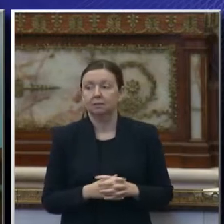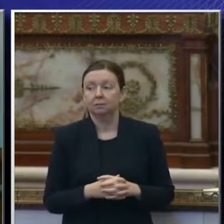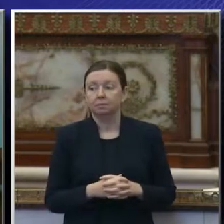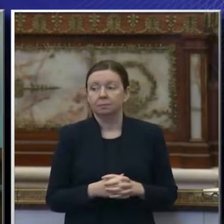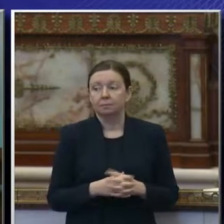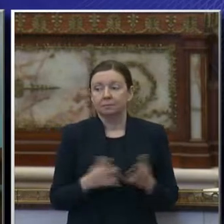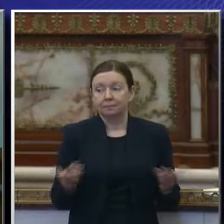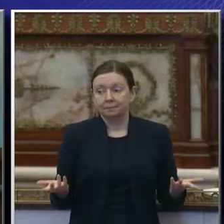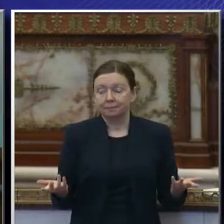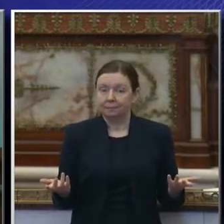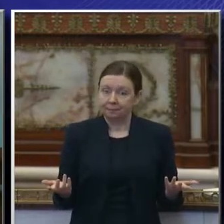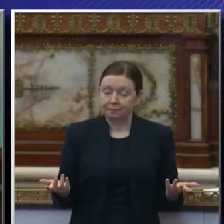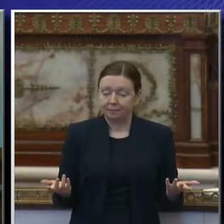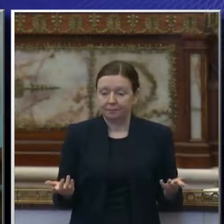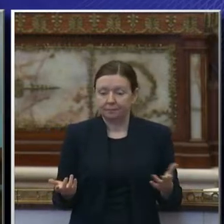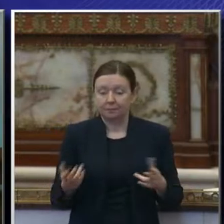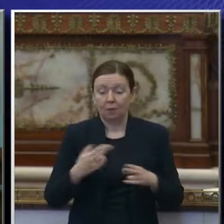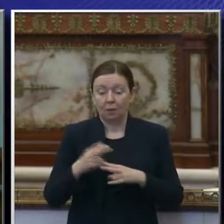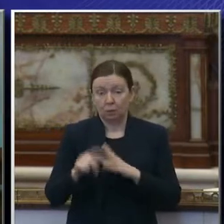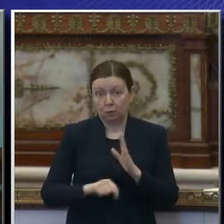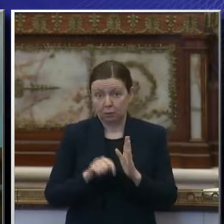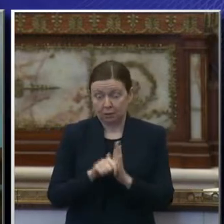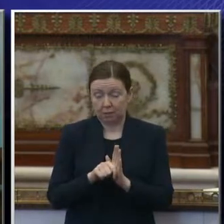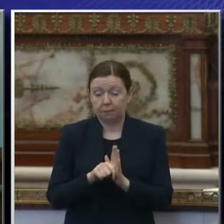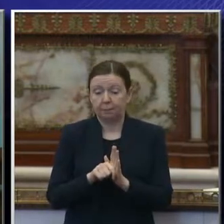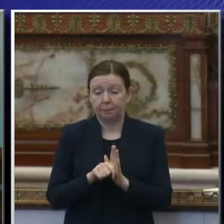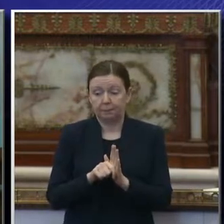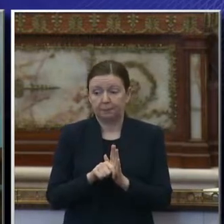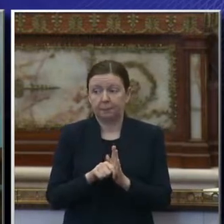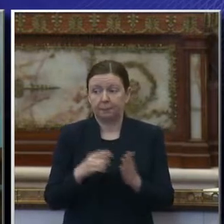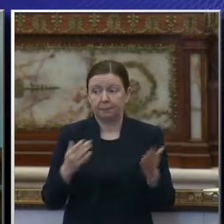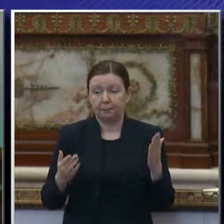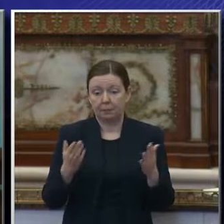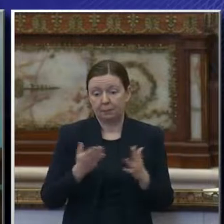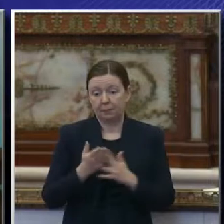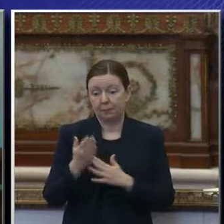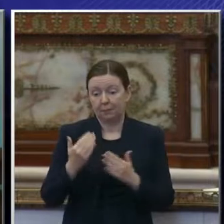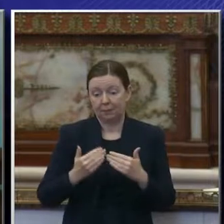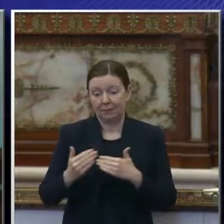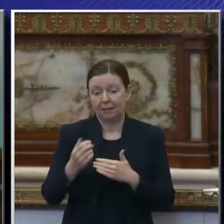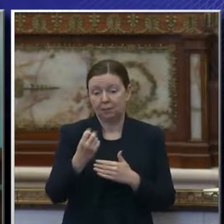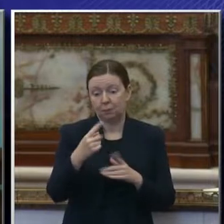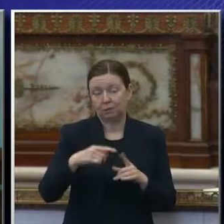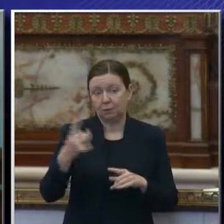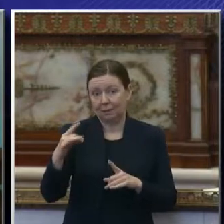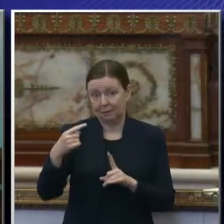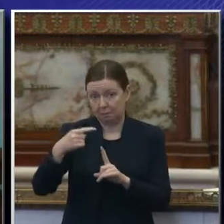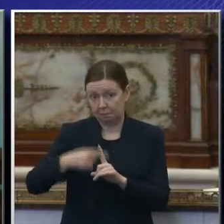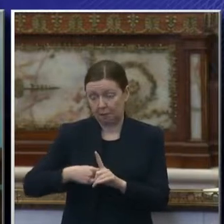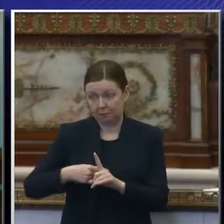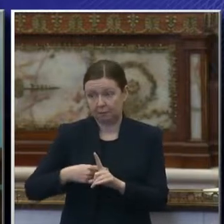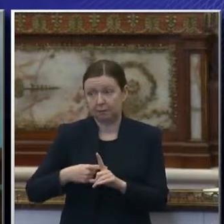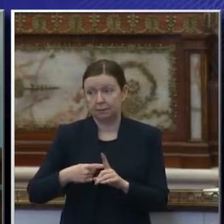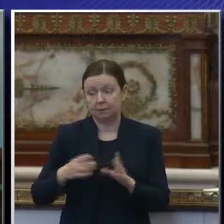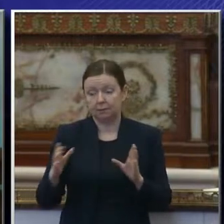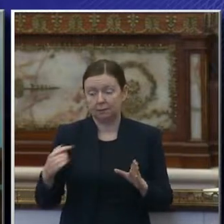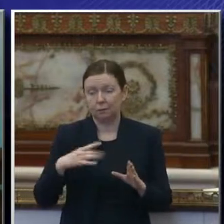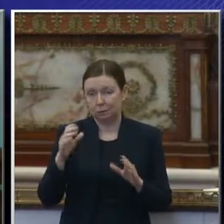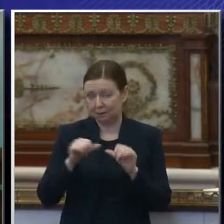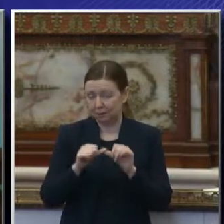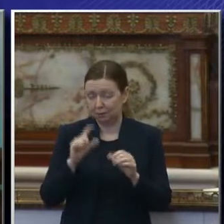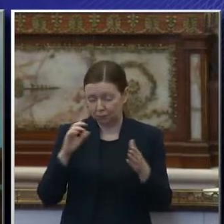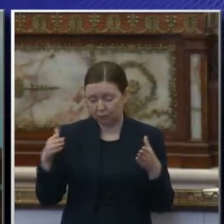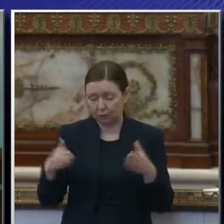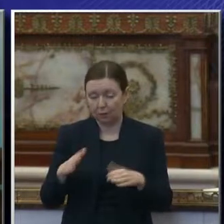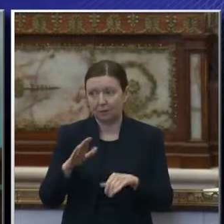so in the short term, and probably through the next 12 to 18 months, we will continue to